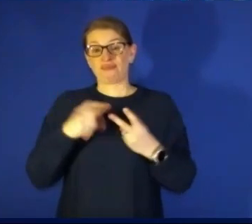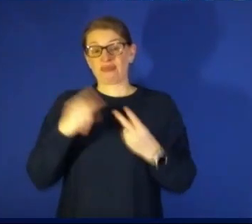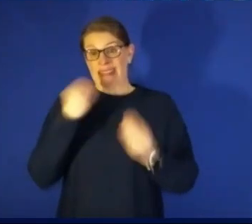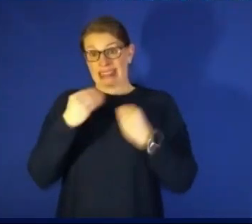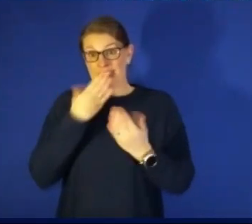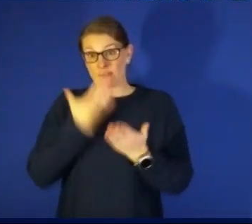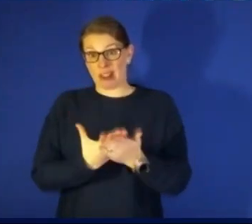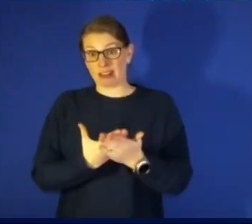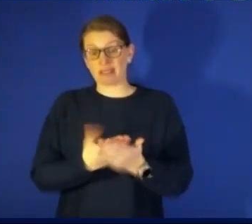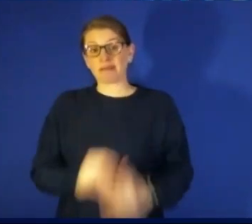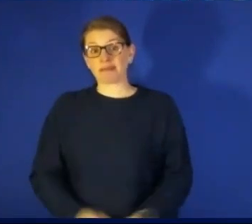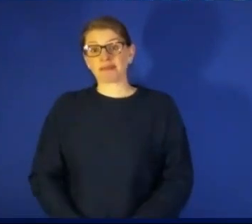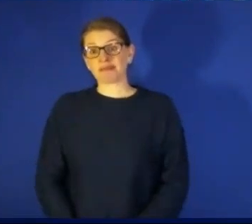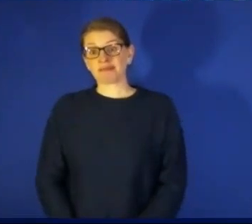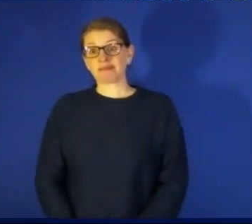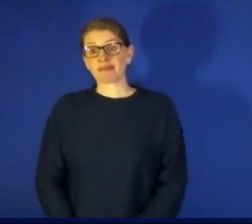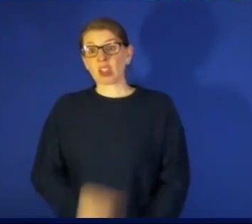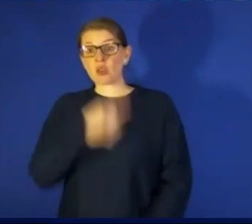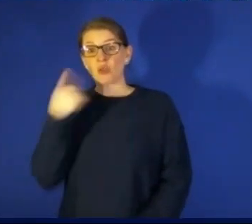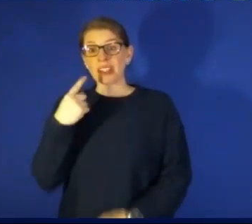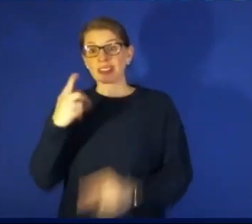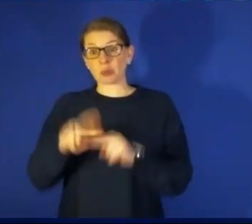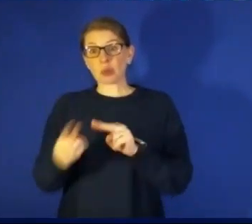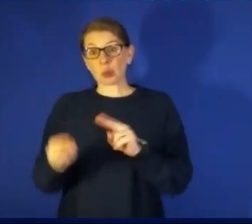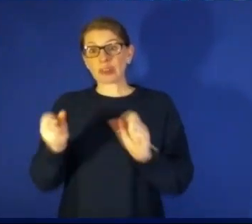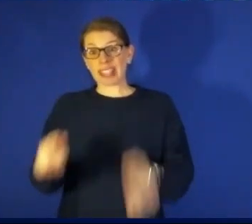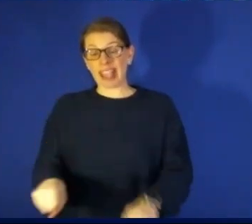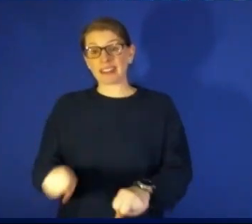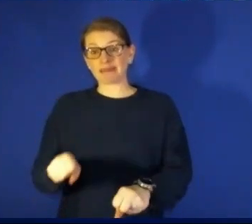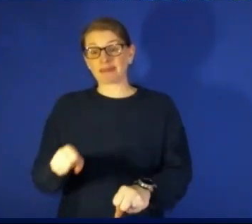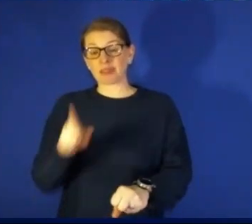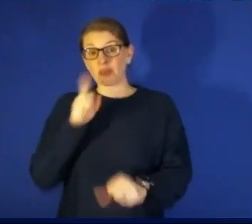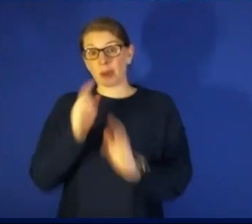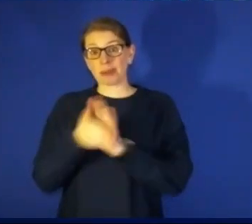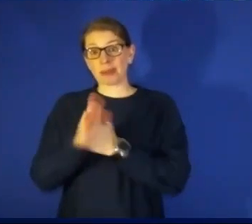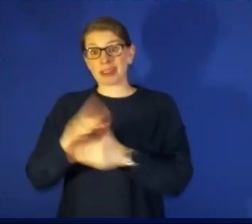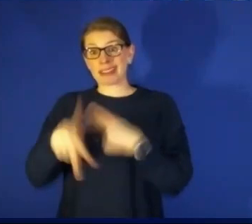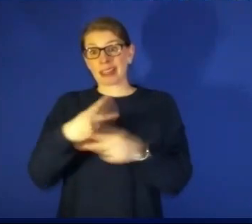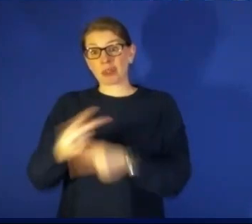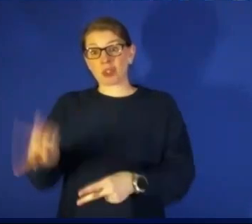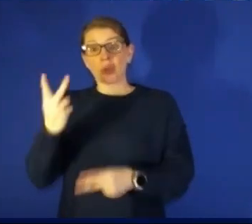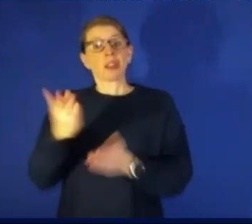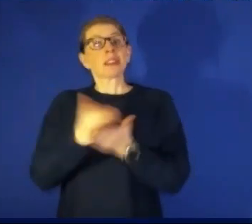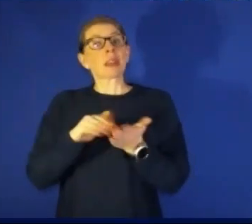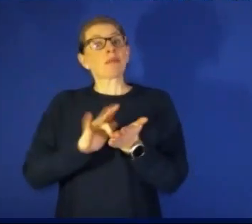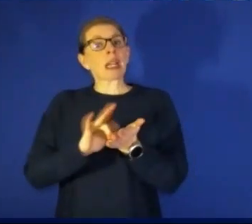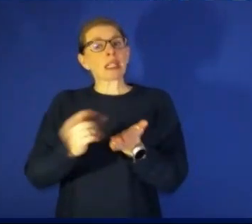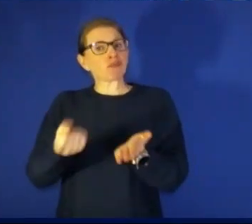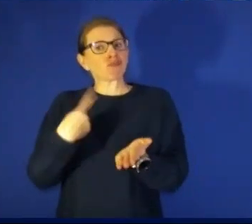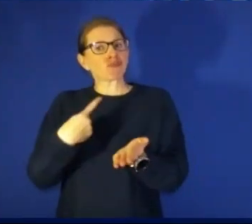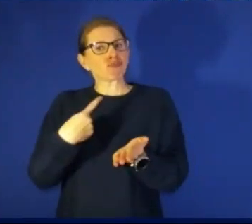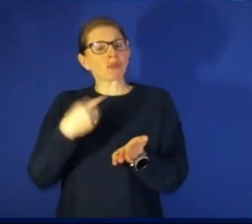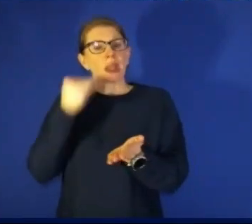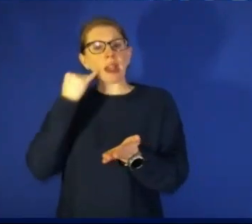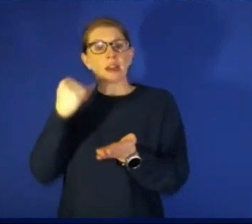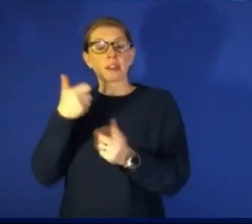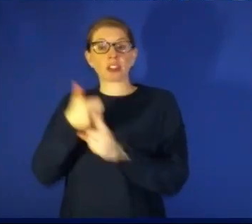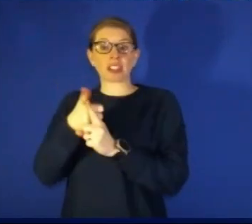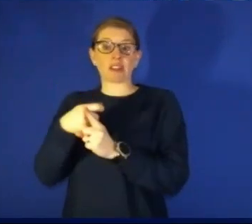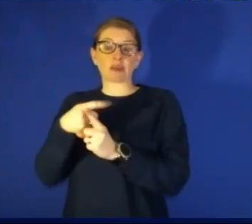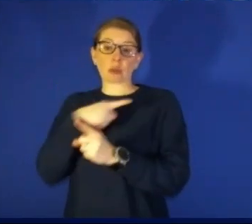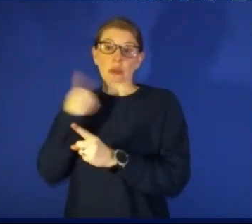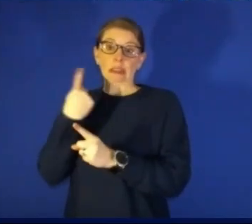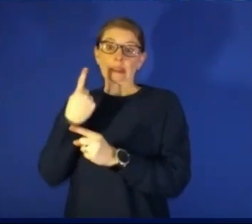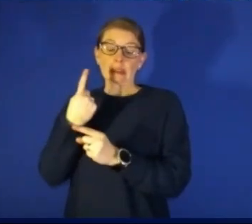we can seem to reduce the risk for it. There are some medications that you can speak to your doctor about if you're at risk for it,